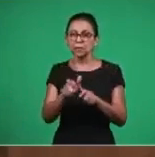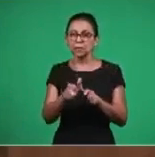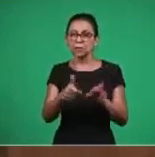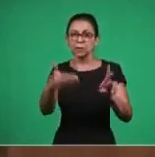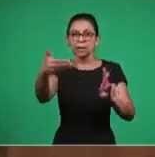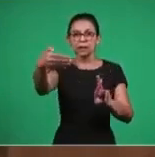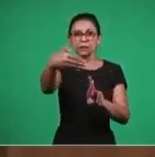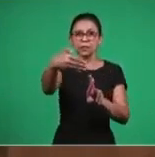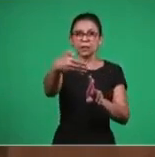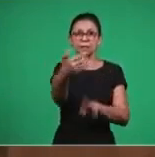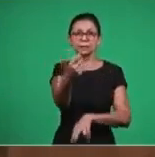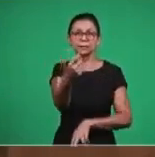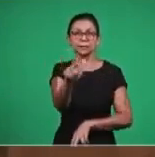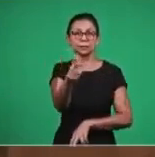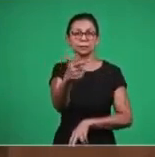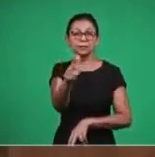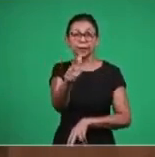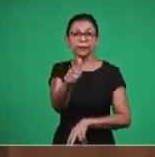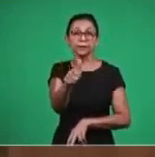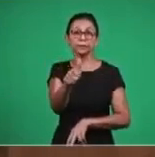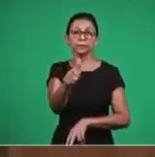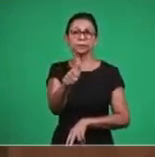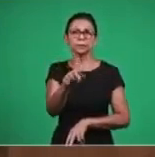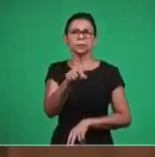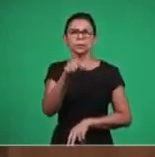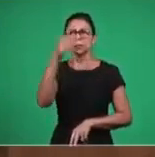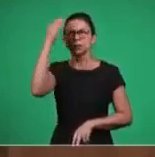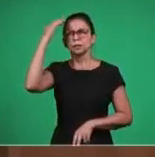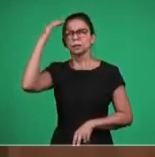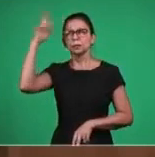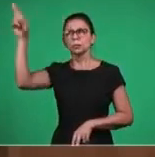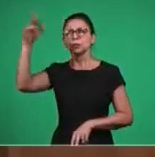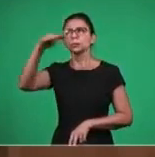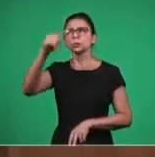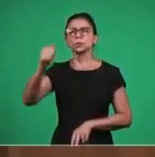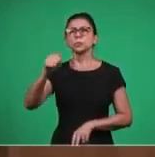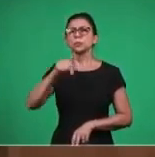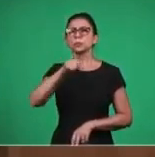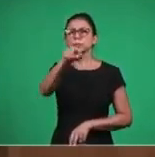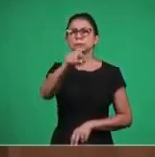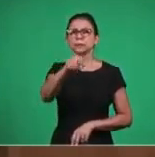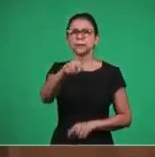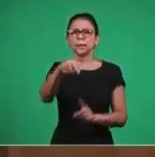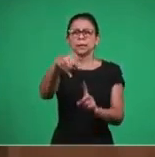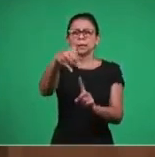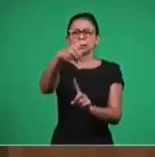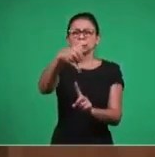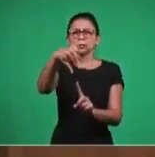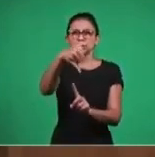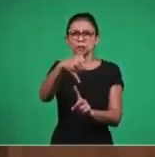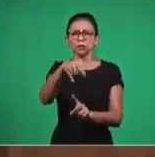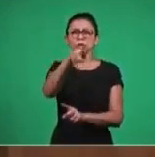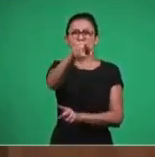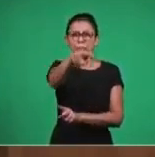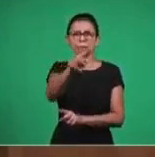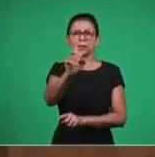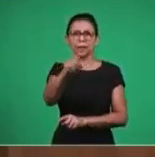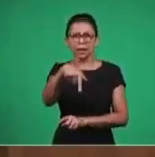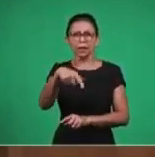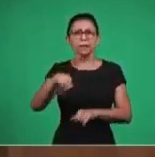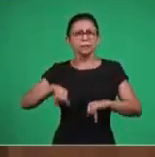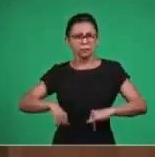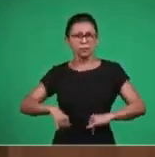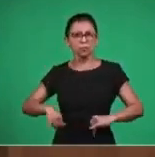they have no reference. And you, the person who are being placed there ahead, and you have an anointing in order to